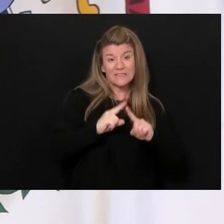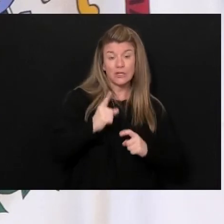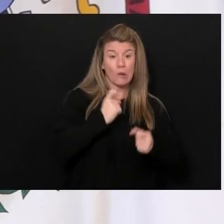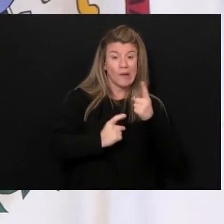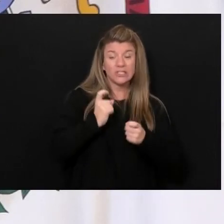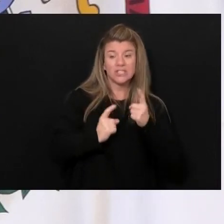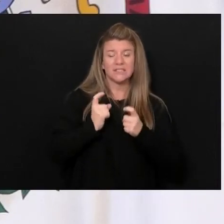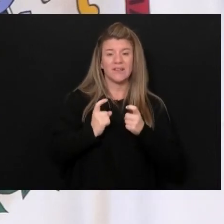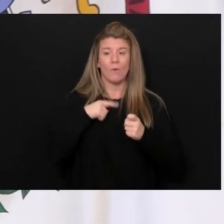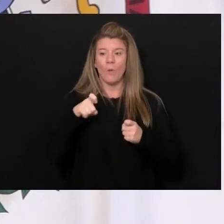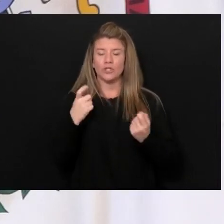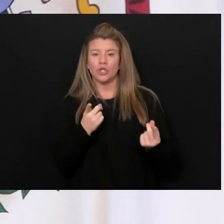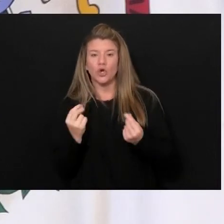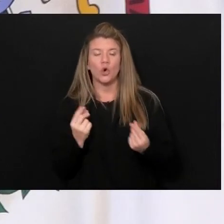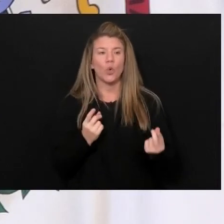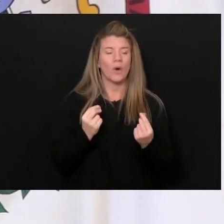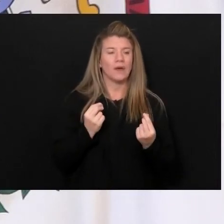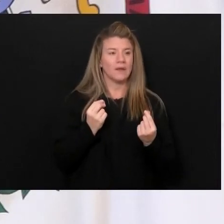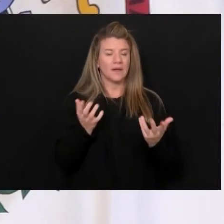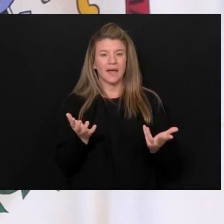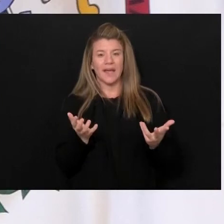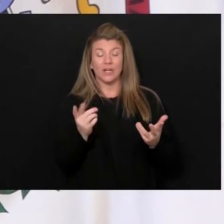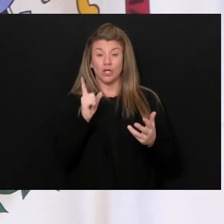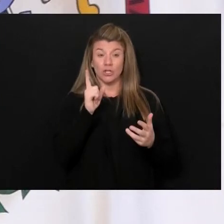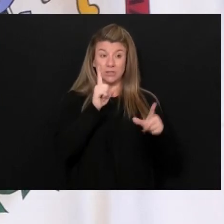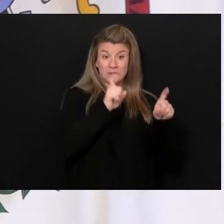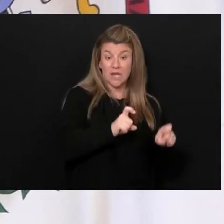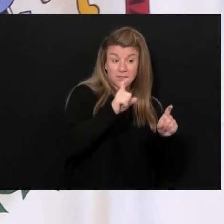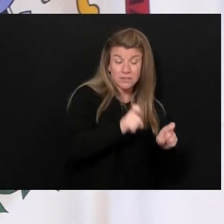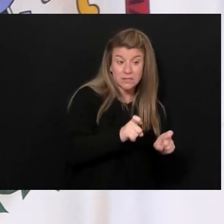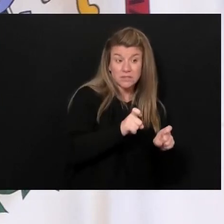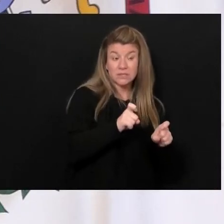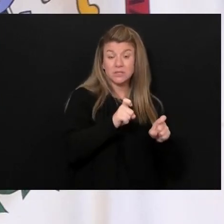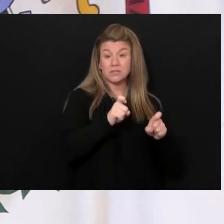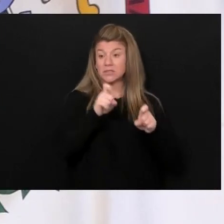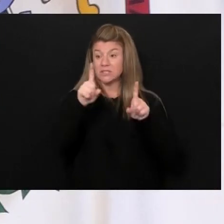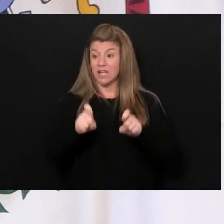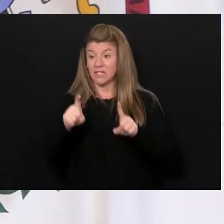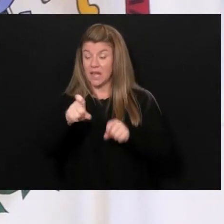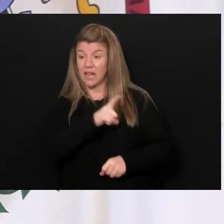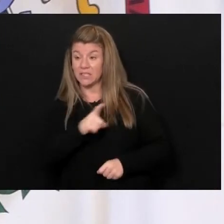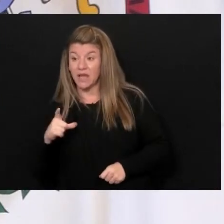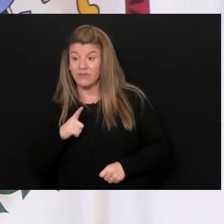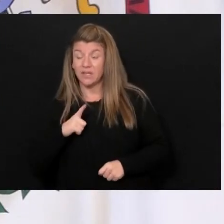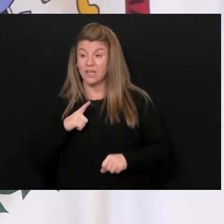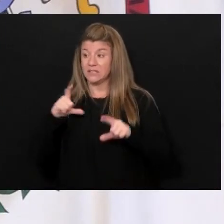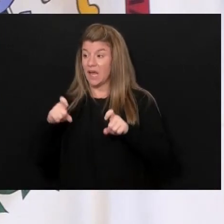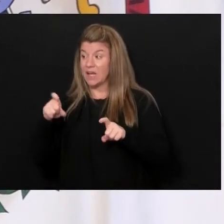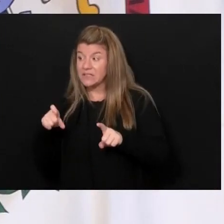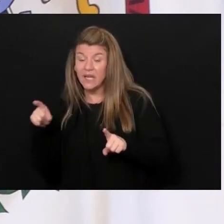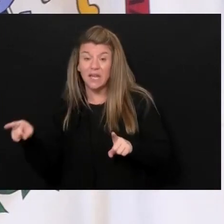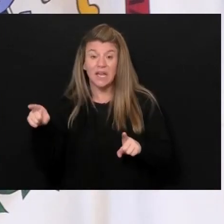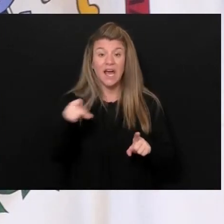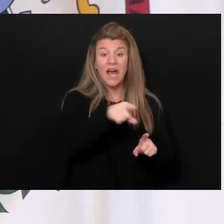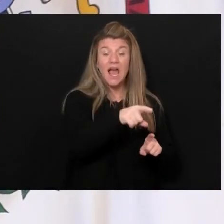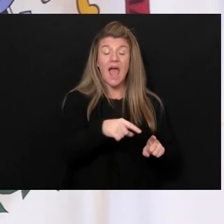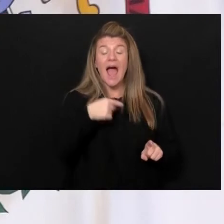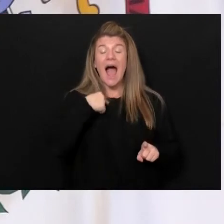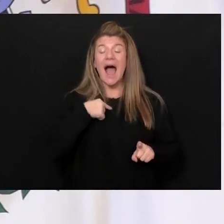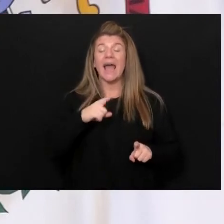of what we should do, you know, as far as testing the legislature and testing this and everything. You know, I